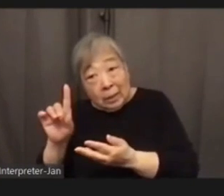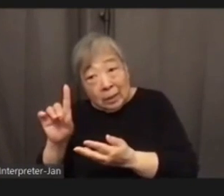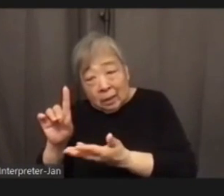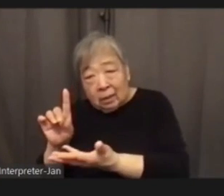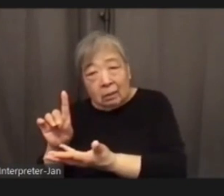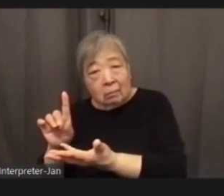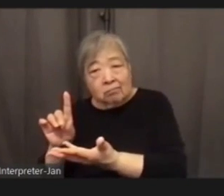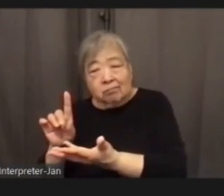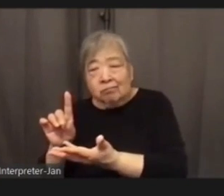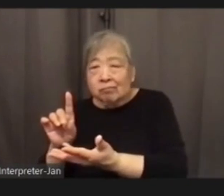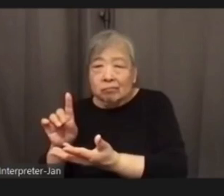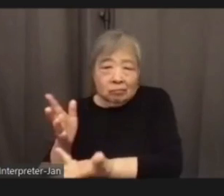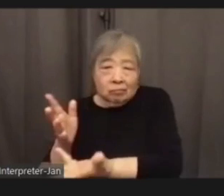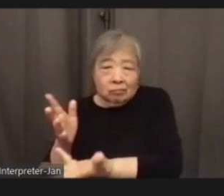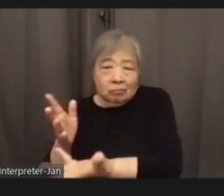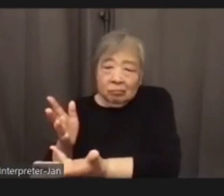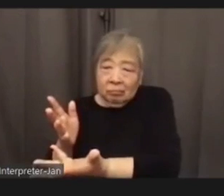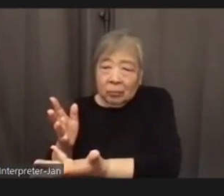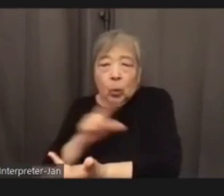quality.